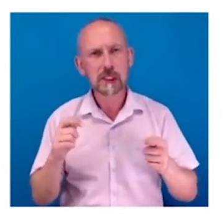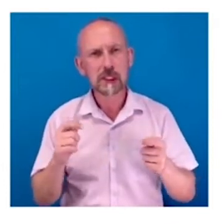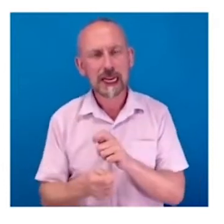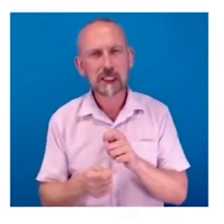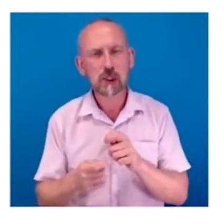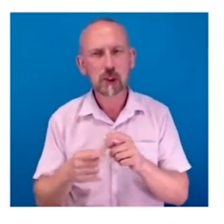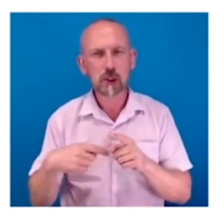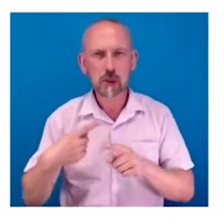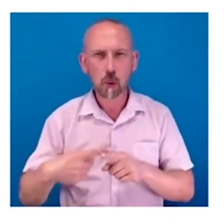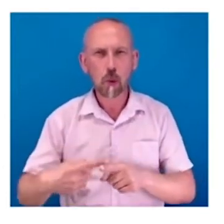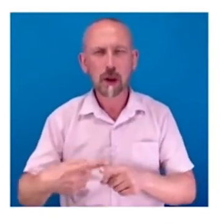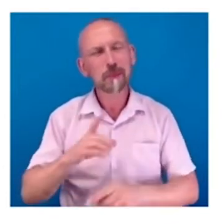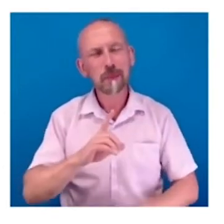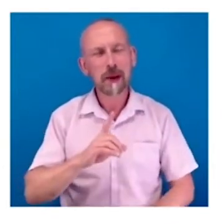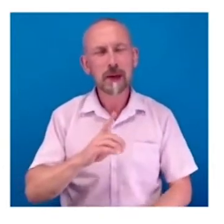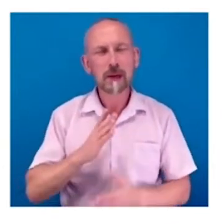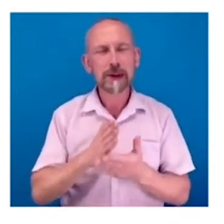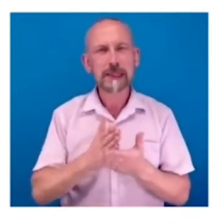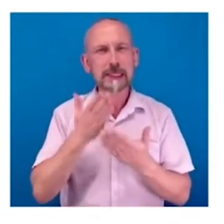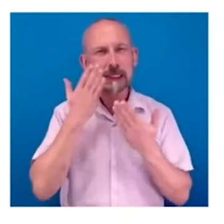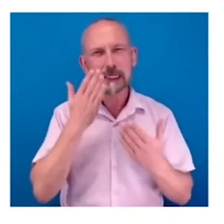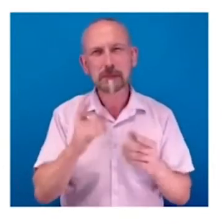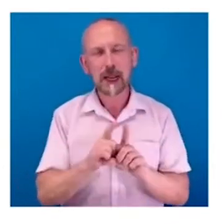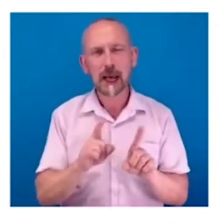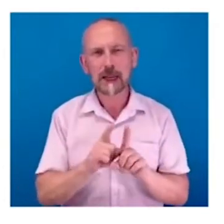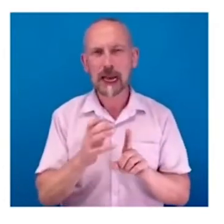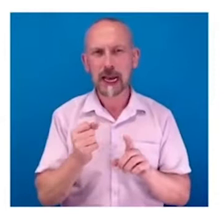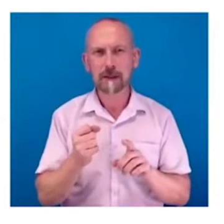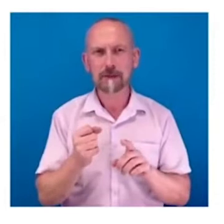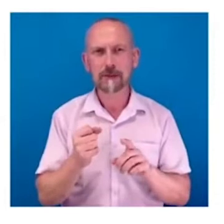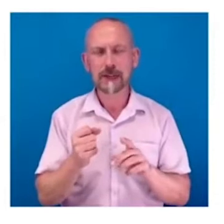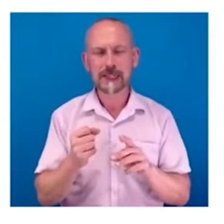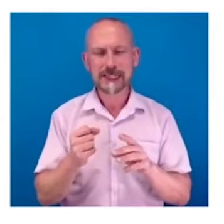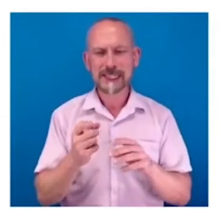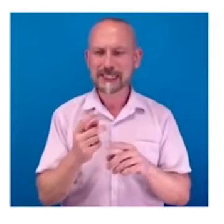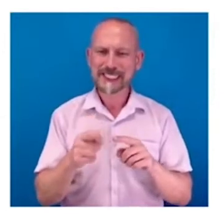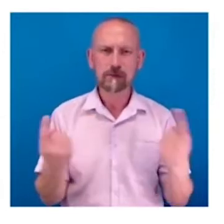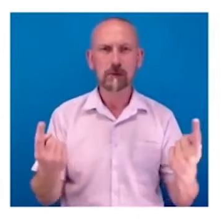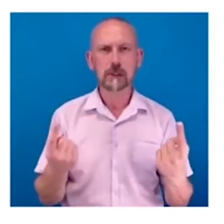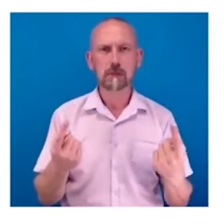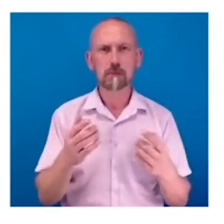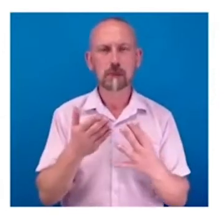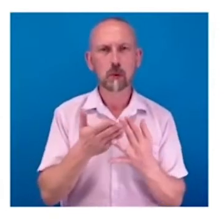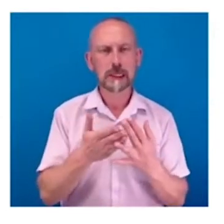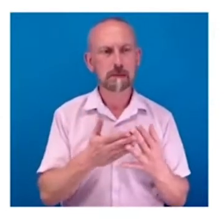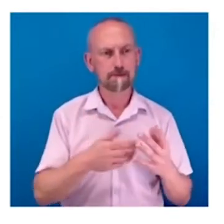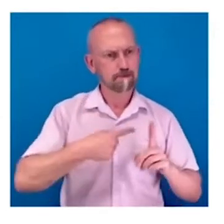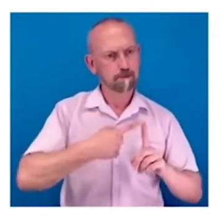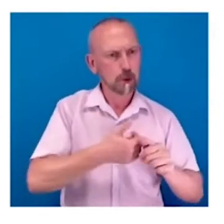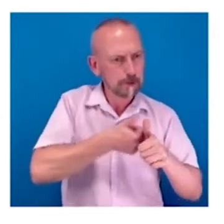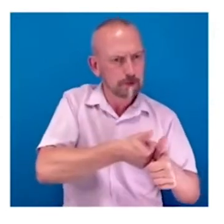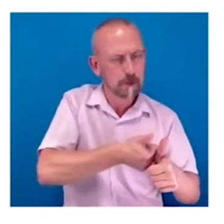a difference between purpose and profit. And we kind of